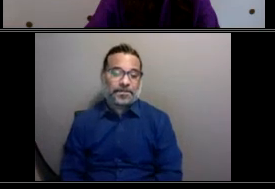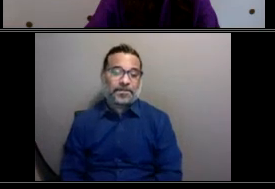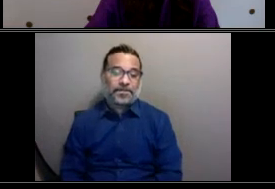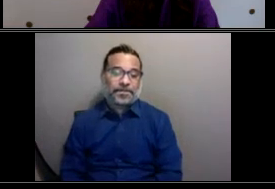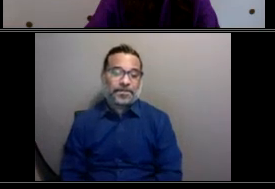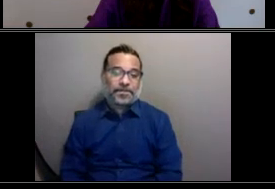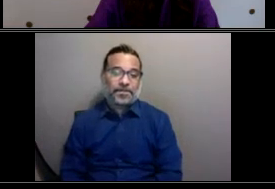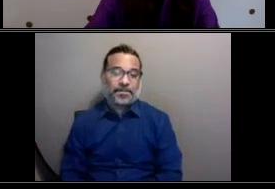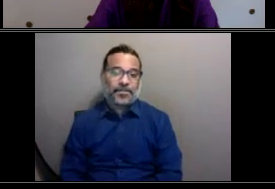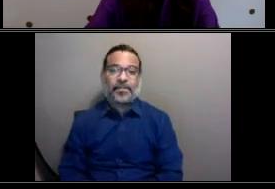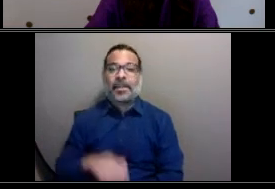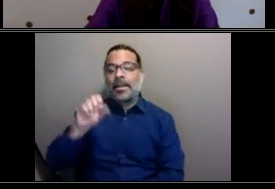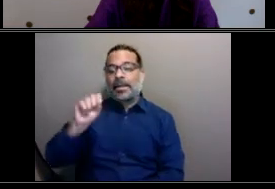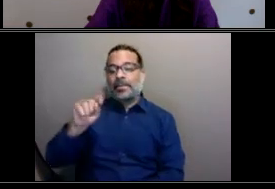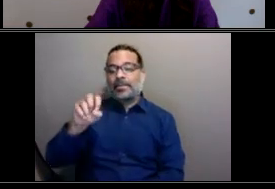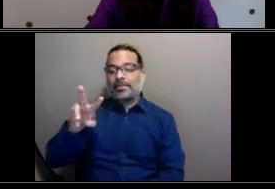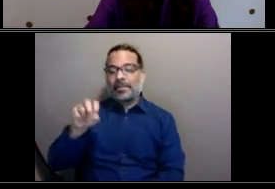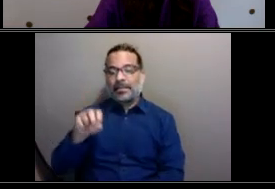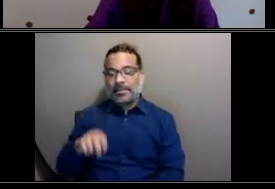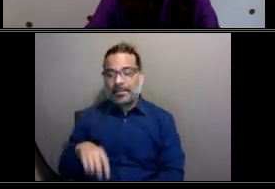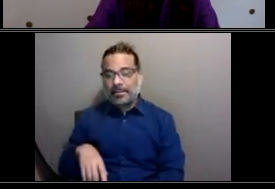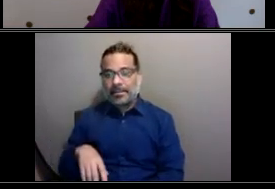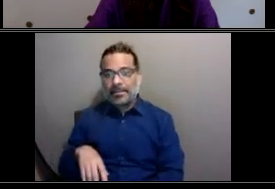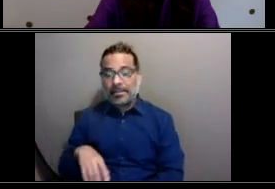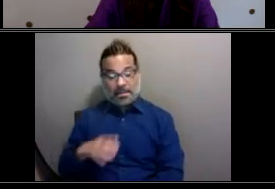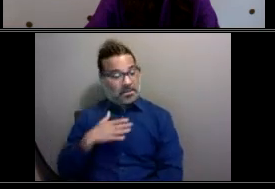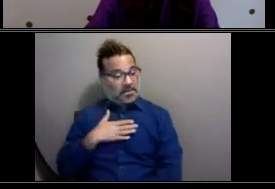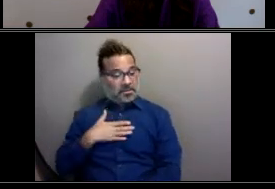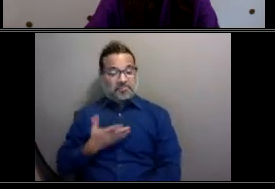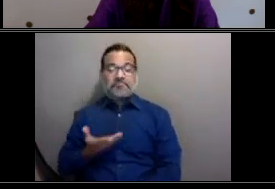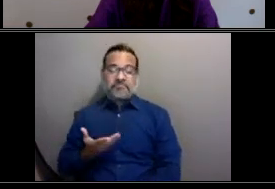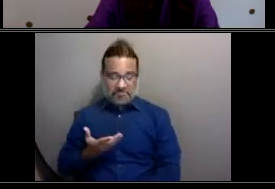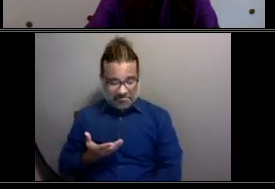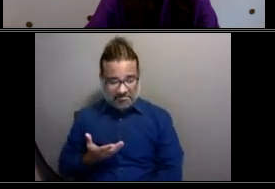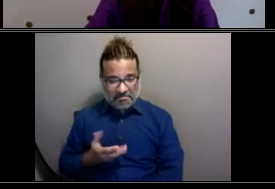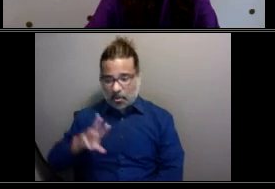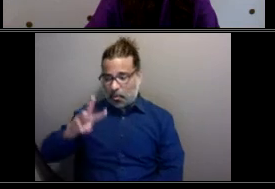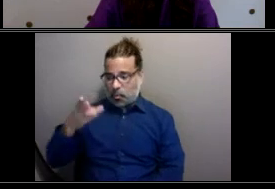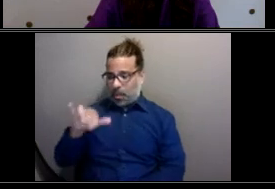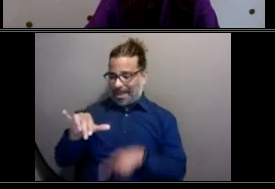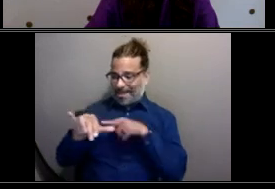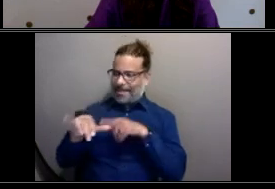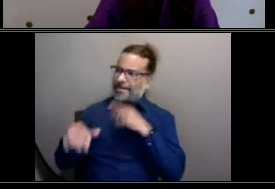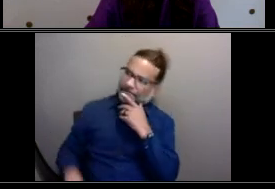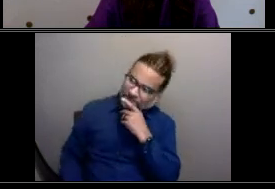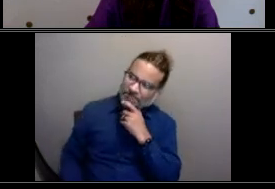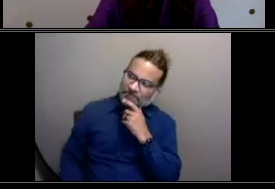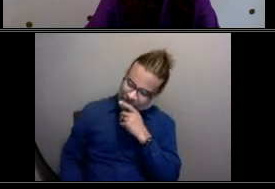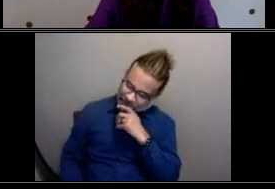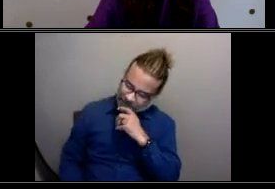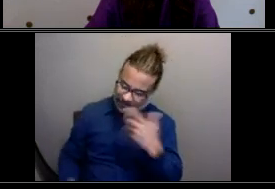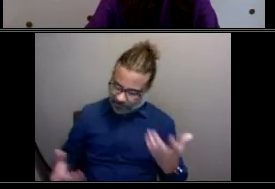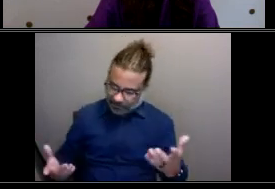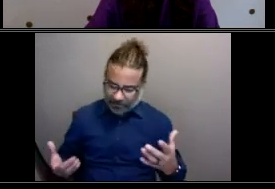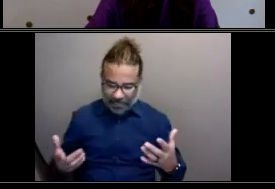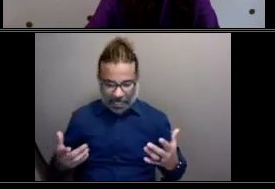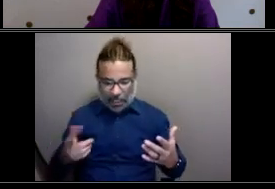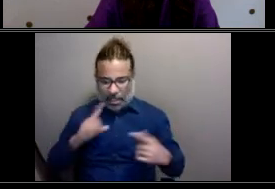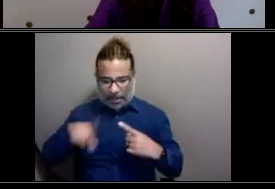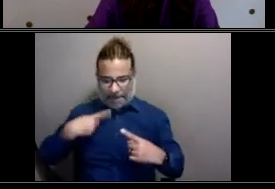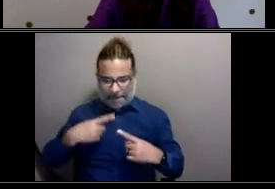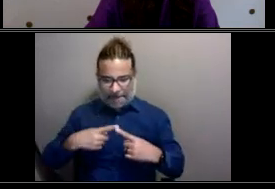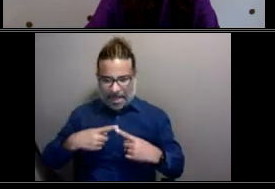No, yeah, I would add that my why is just anchored in this turning point in